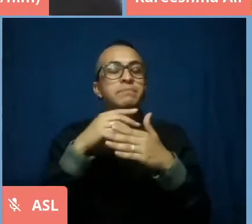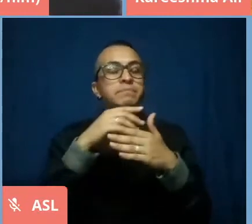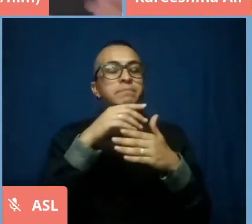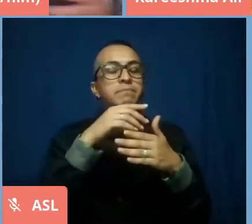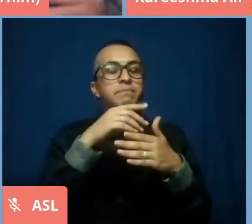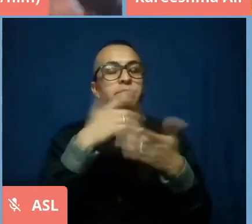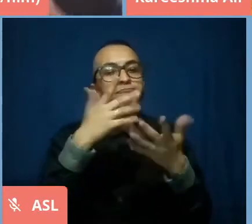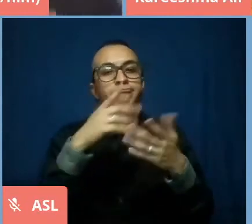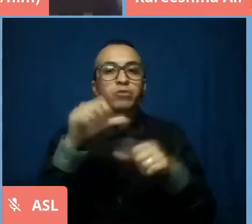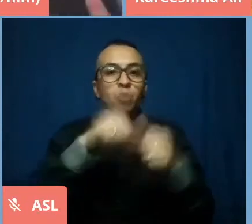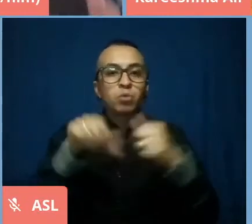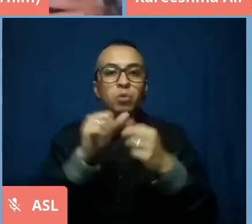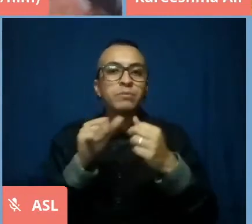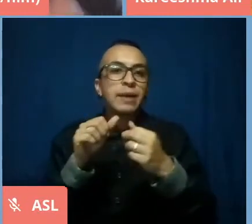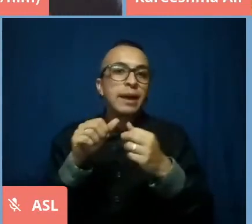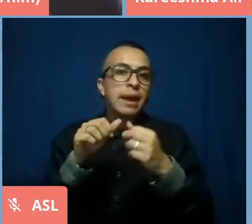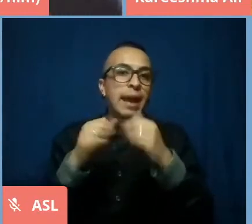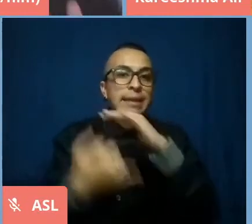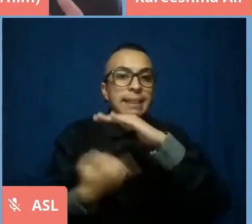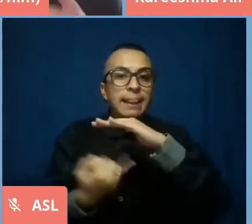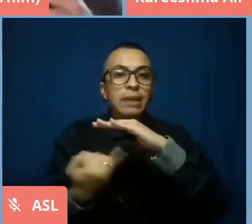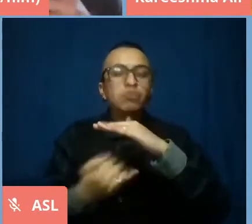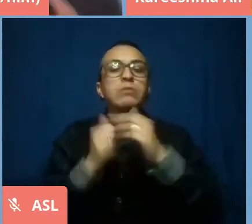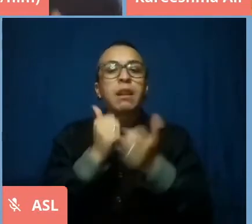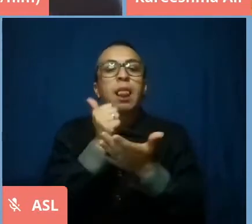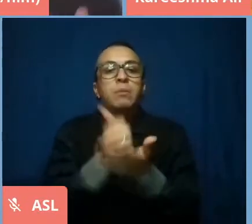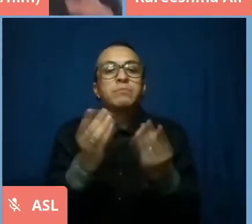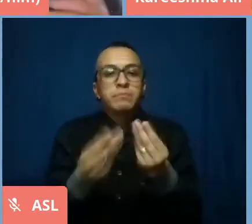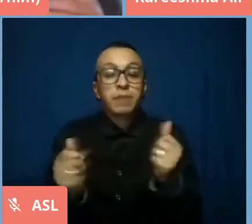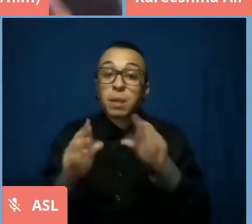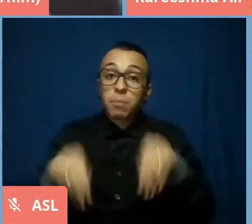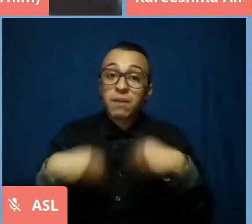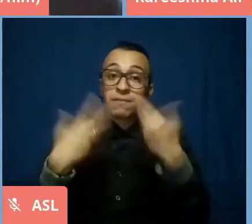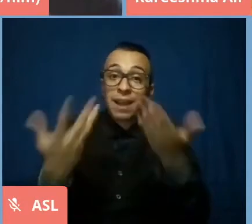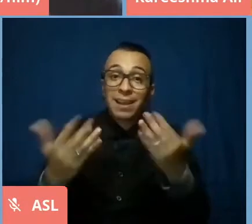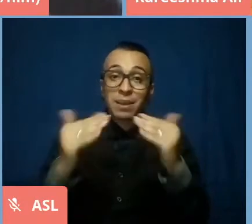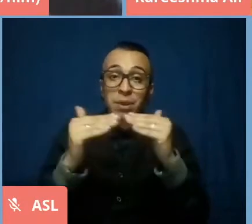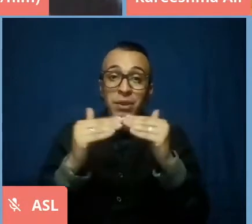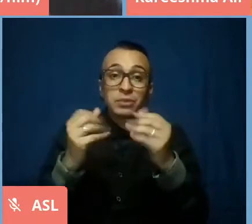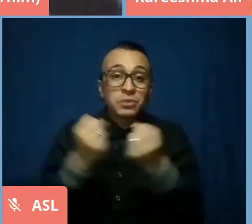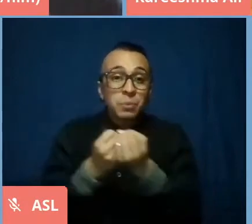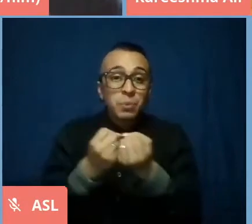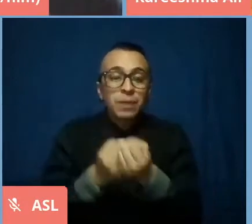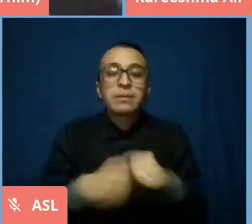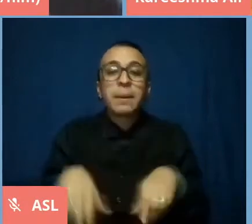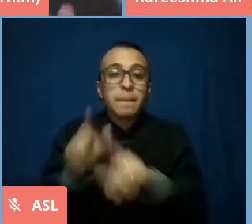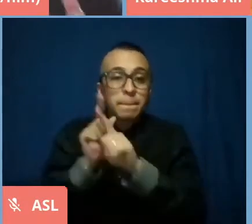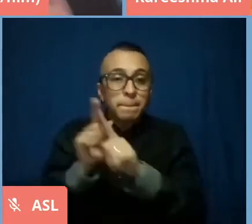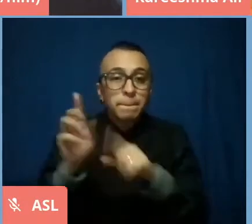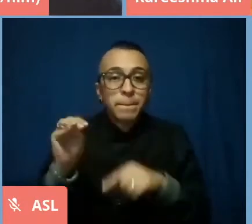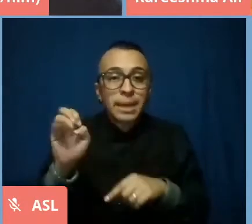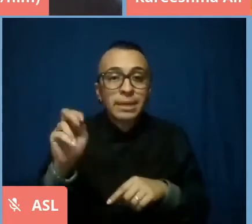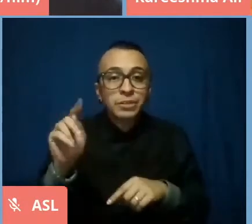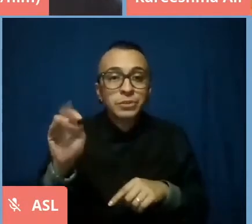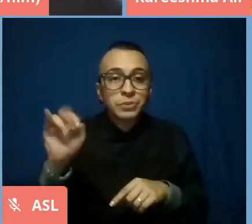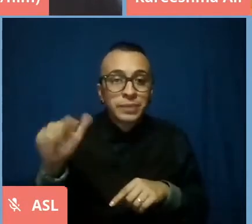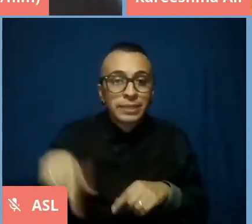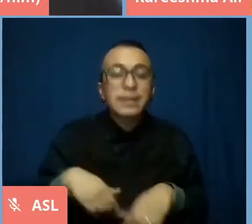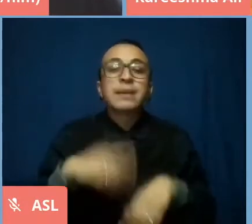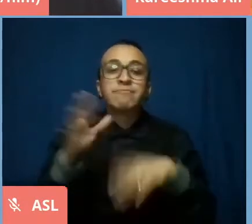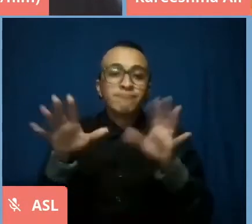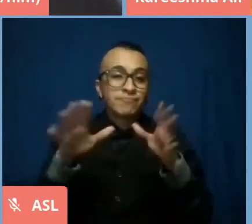So providing peer support and mentoring and advocacy, town